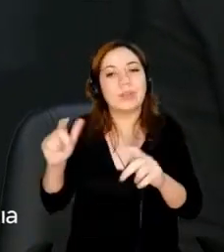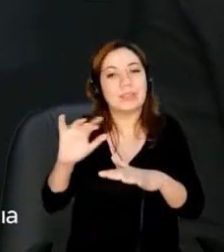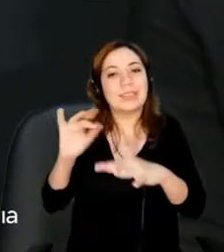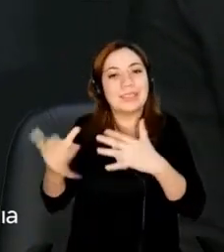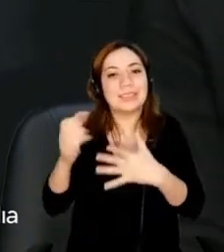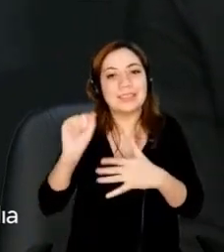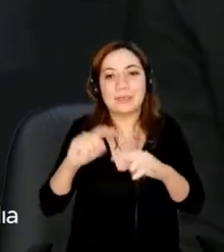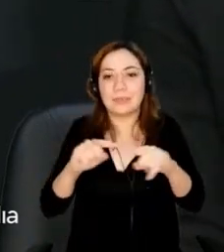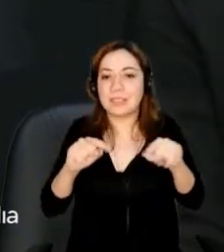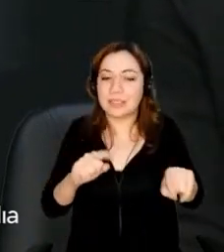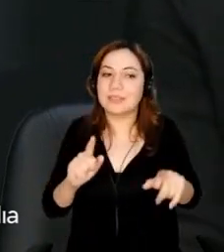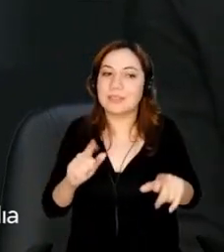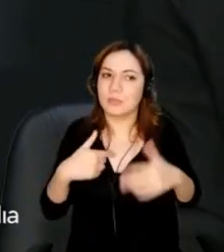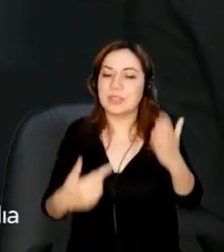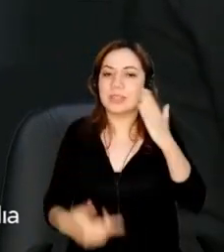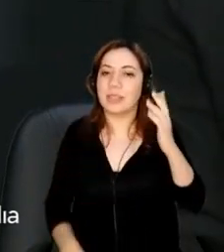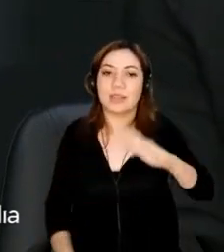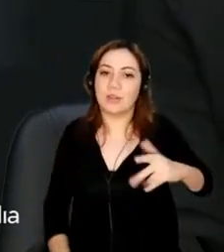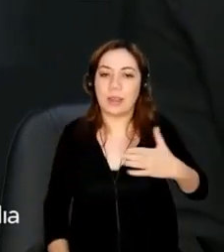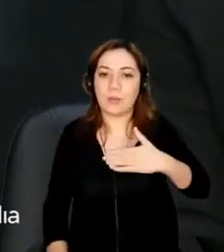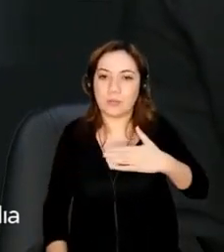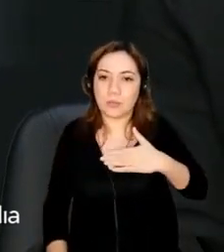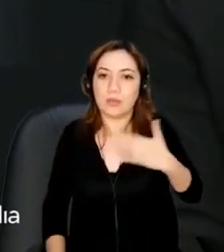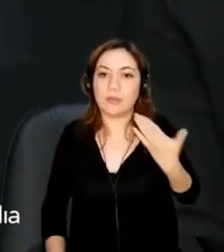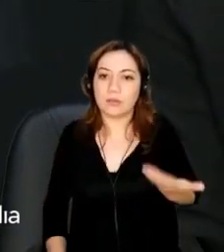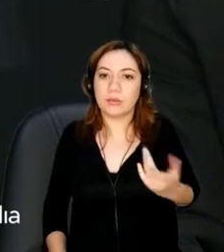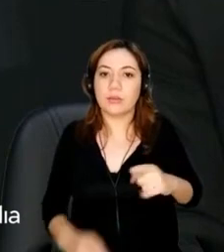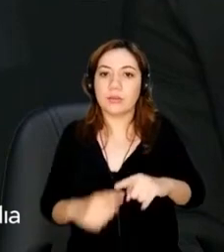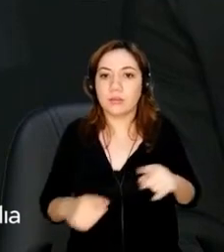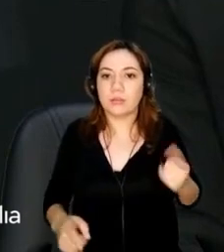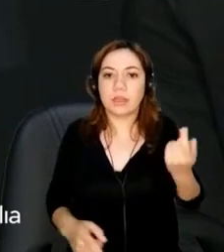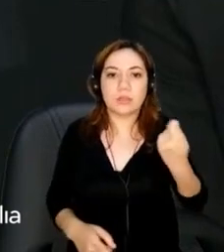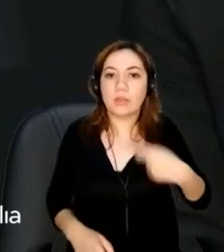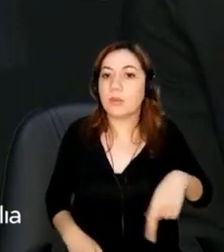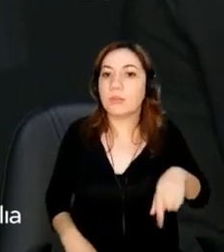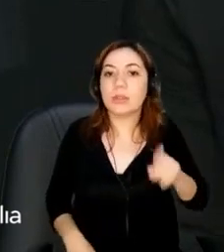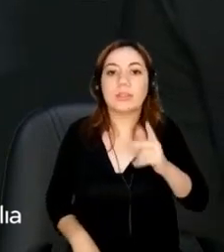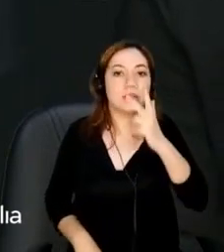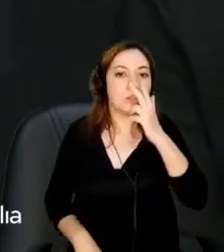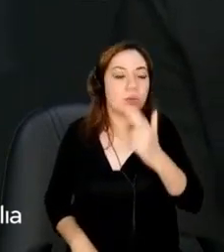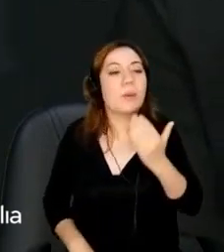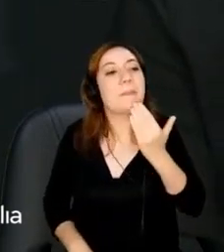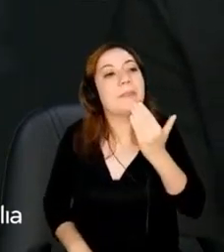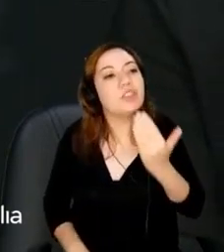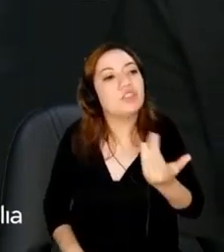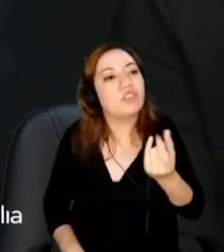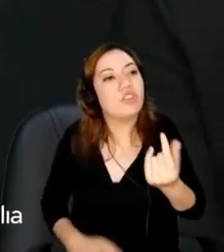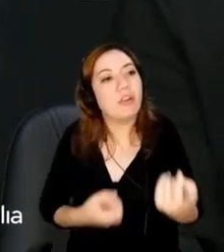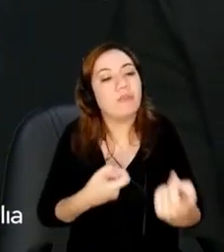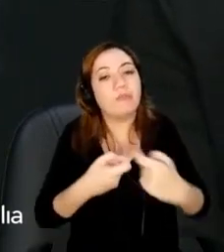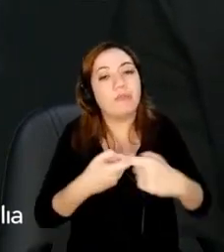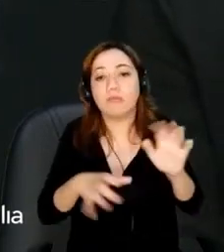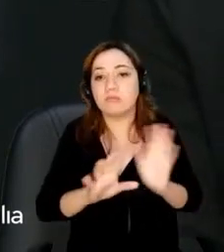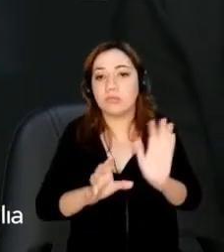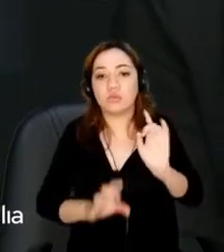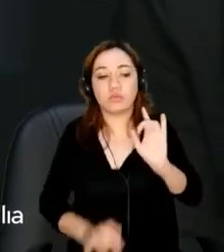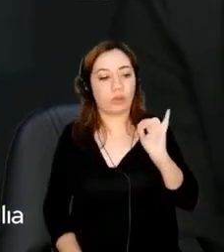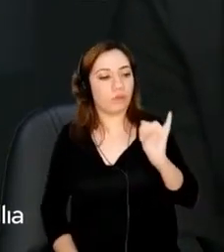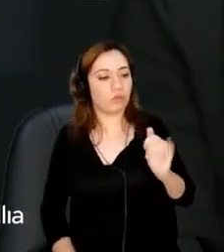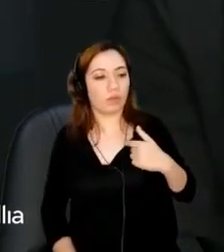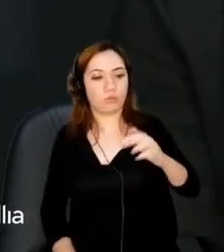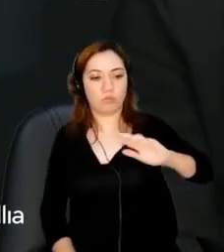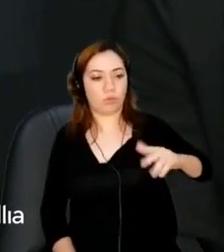but I did not have to go through a chargeback process. I did not have to file anything. I simply had to acknowledge that I didn't attempt those transactions at 12:30 at night. So I think it's